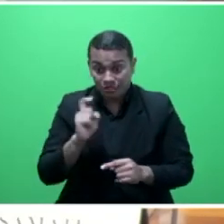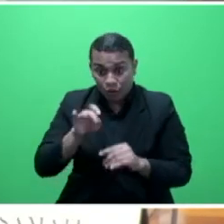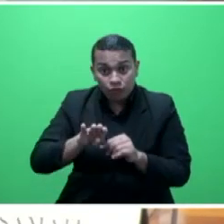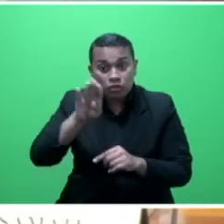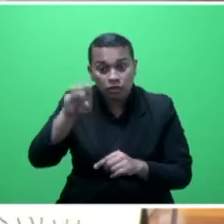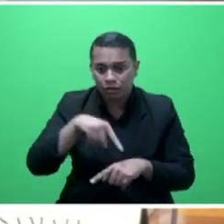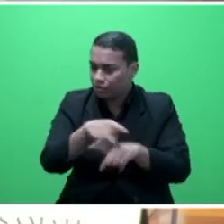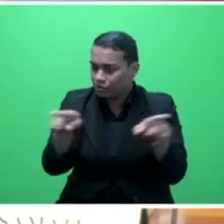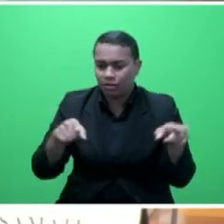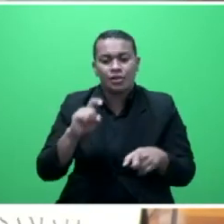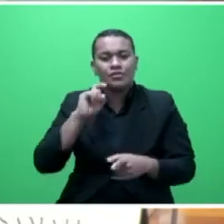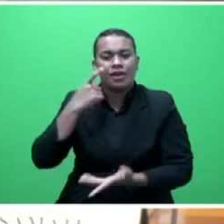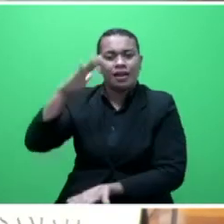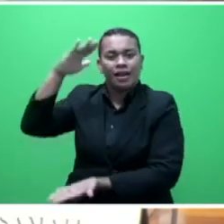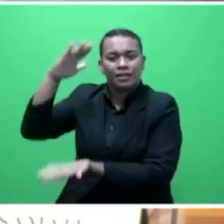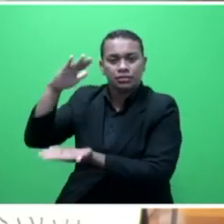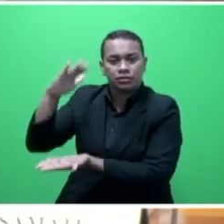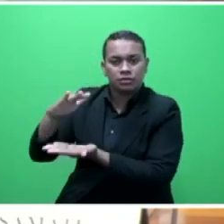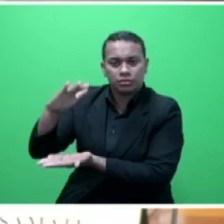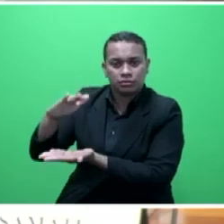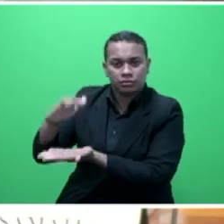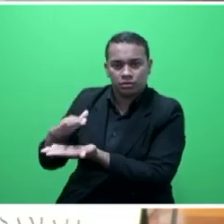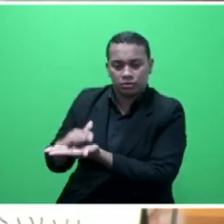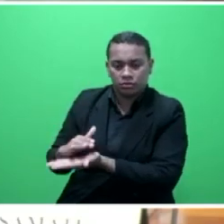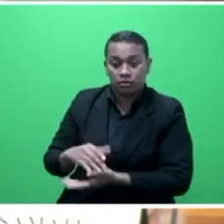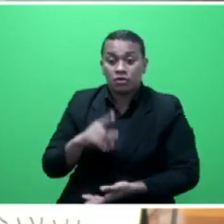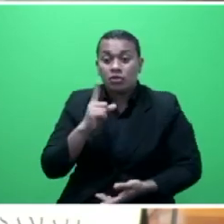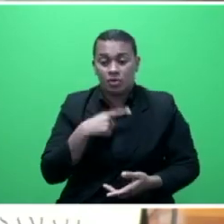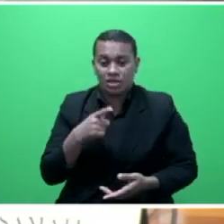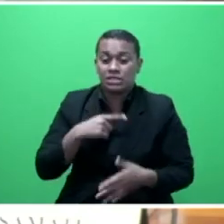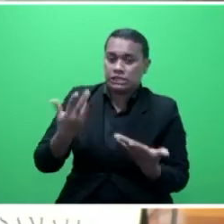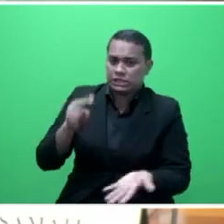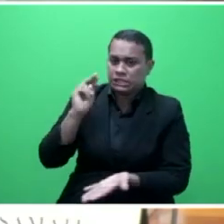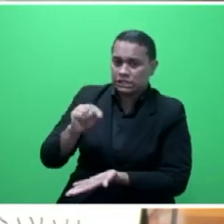skilled and educated workforce generates more than enough